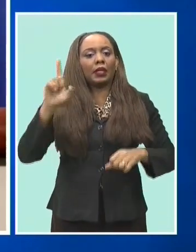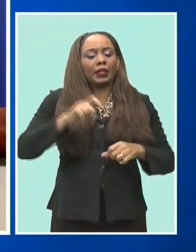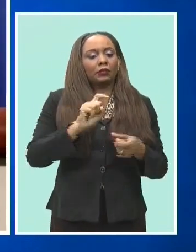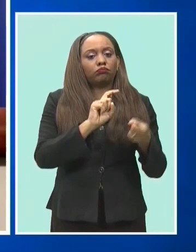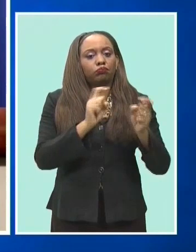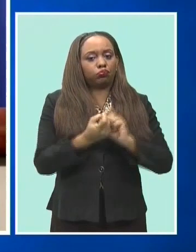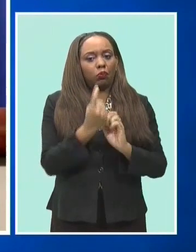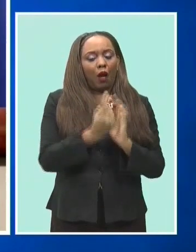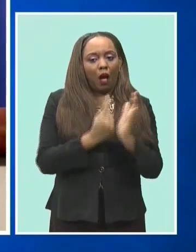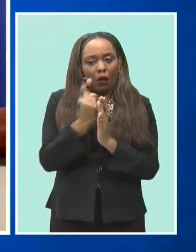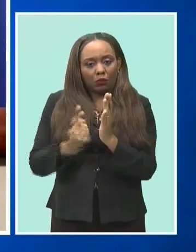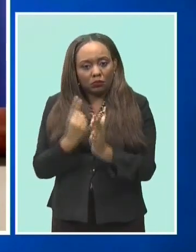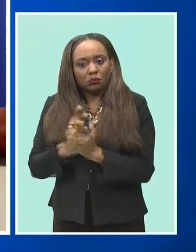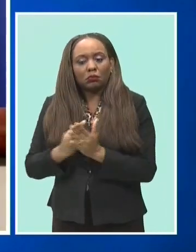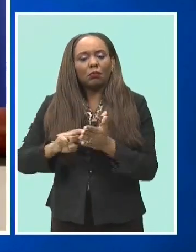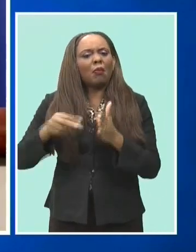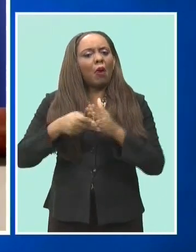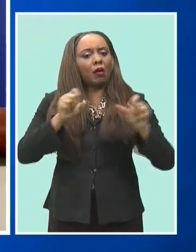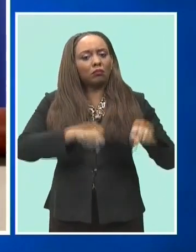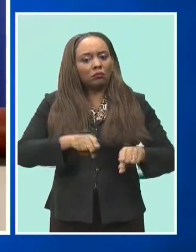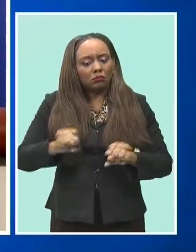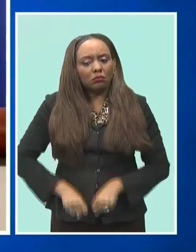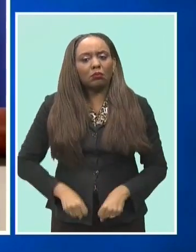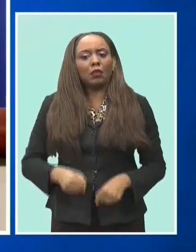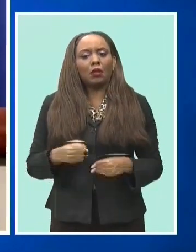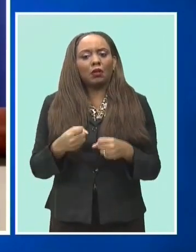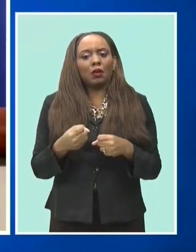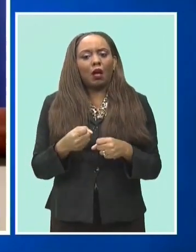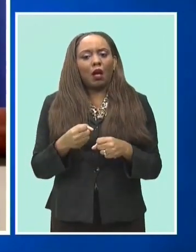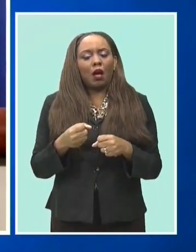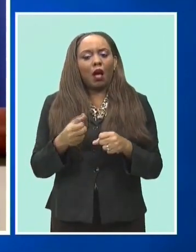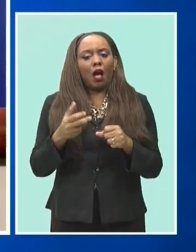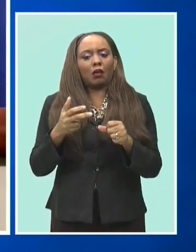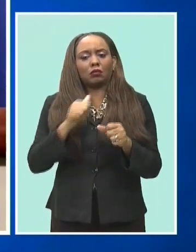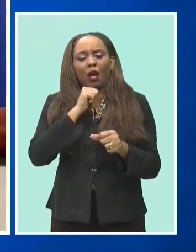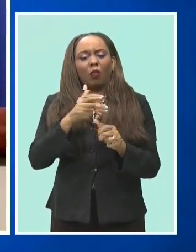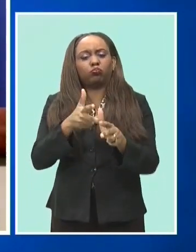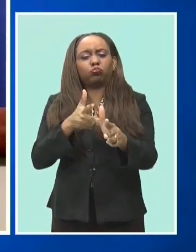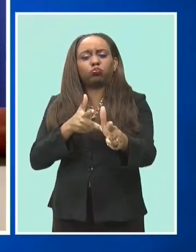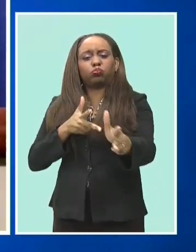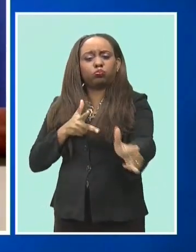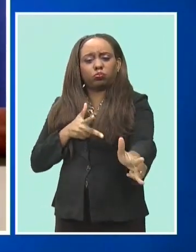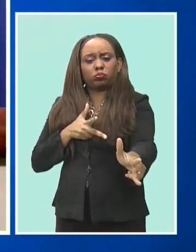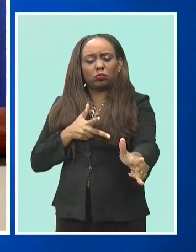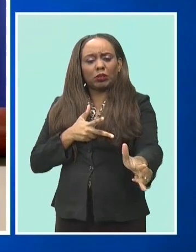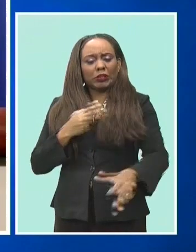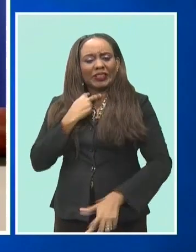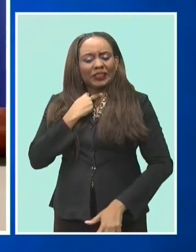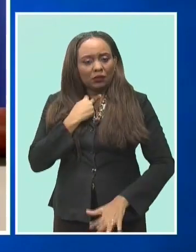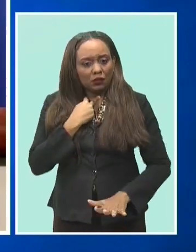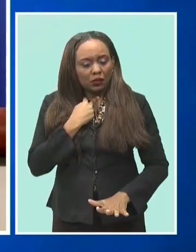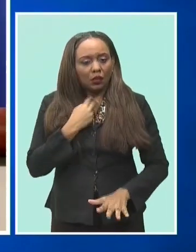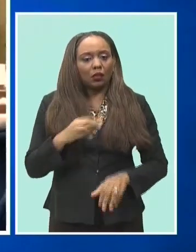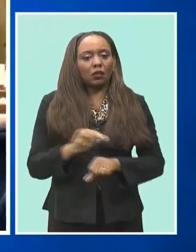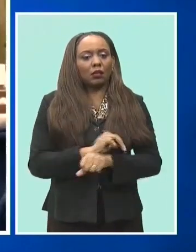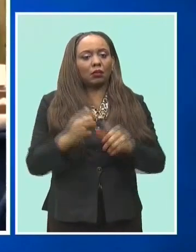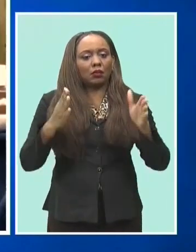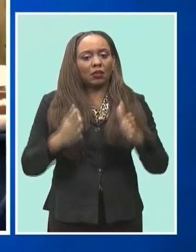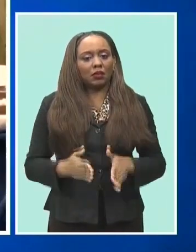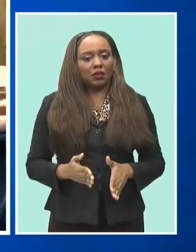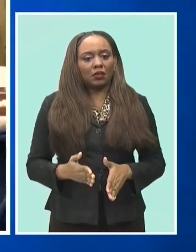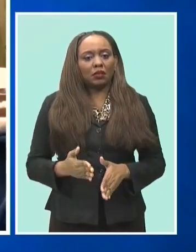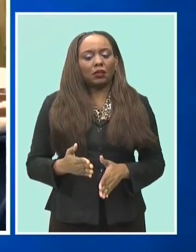and this in itself will have the potential to alleviate some of the traffic congestion challenges. Minister Duguid made the call